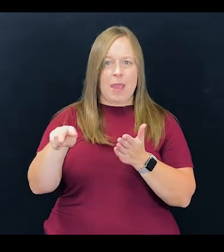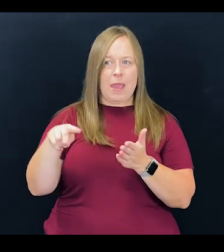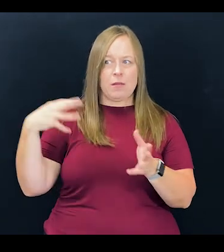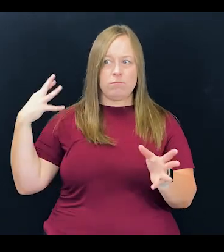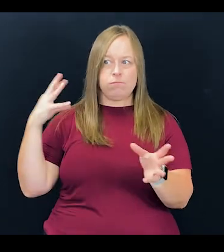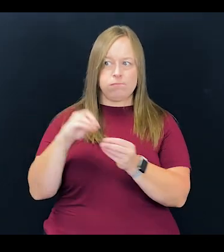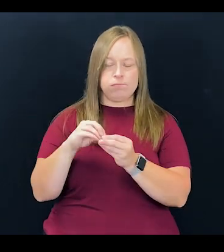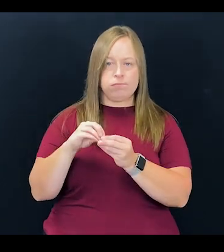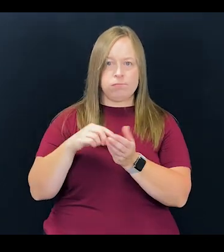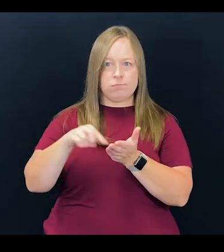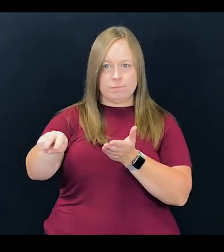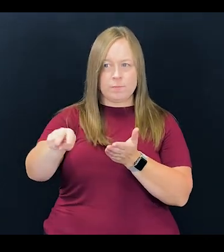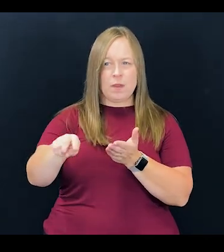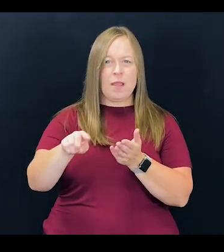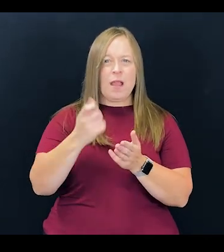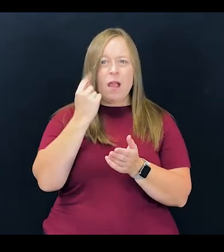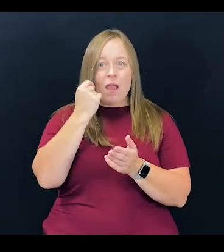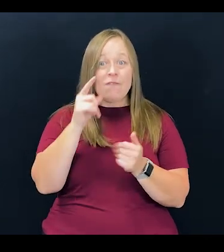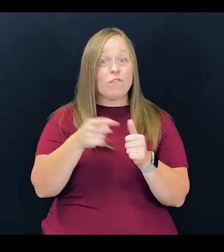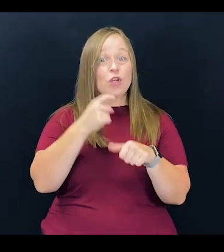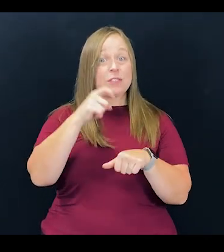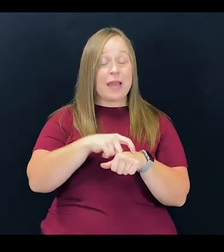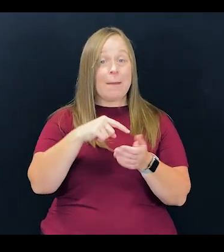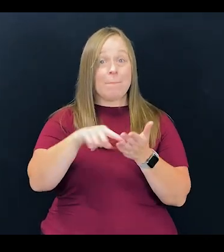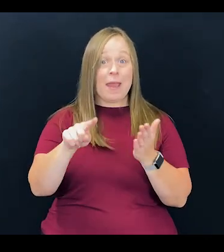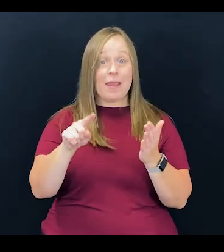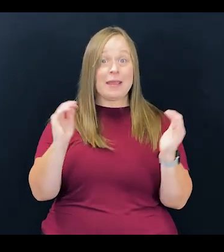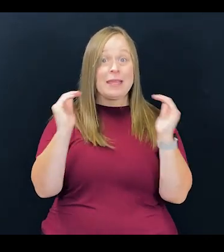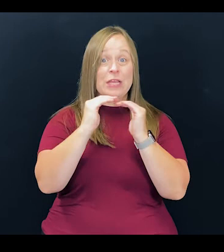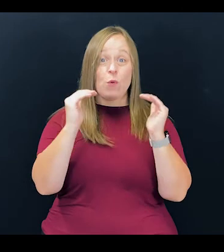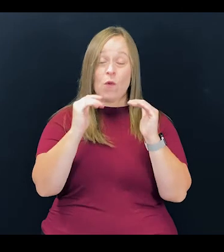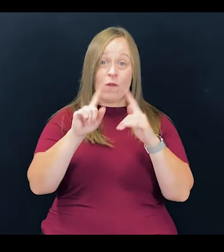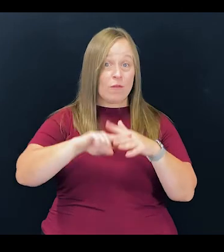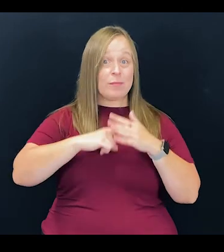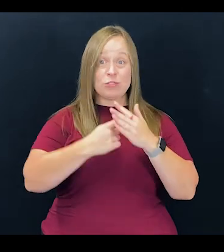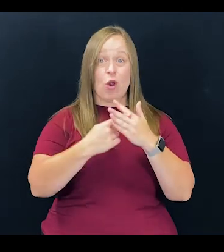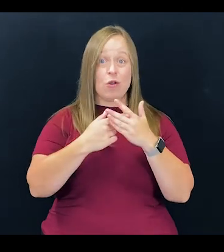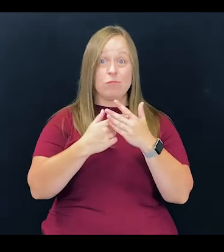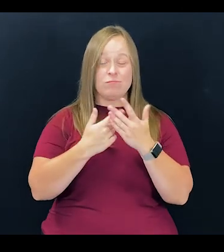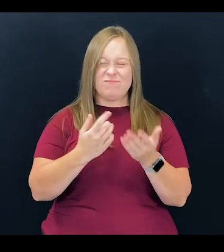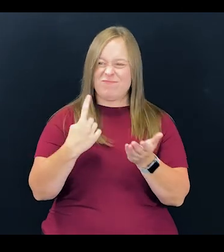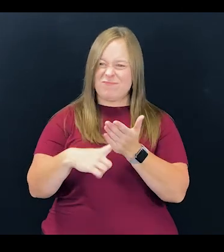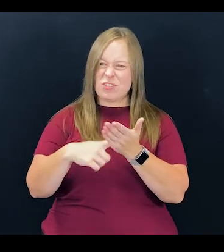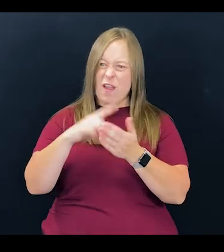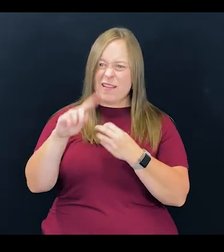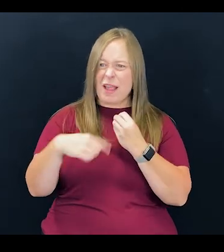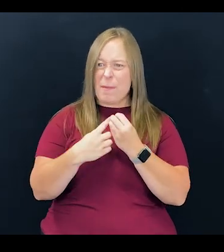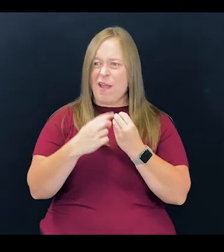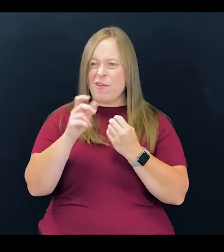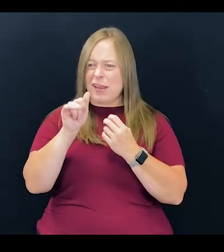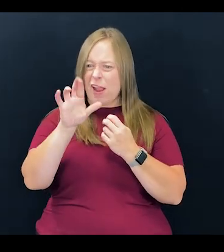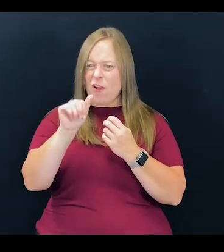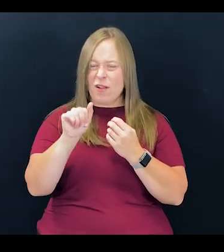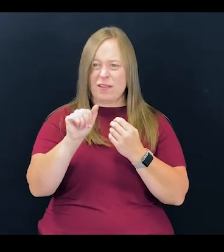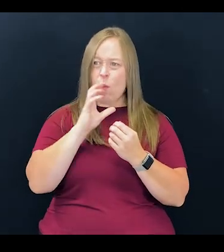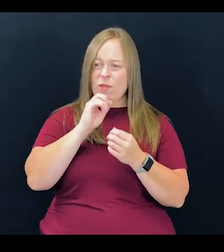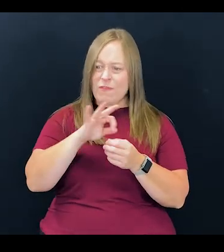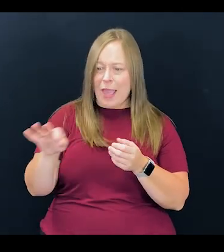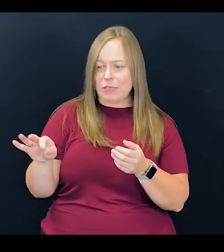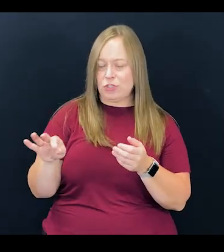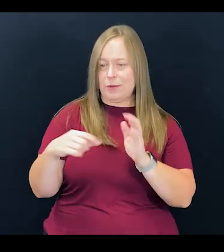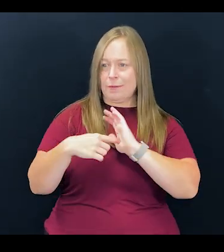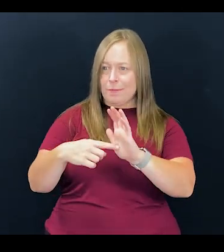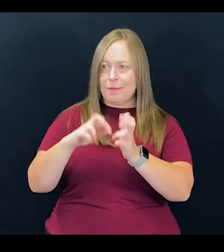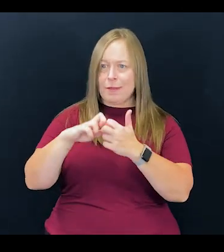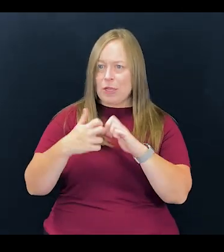were retroactively compensated. However, this is the first time that pay is going to be equal at the start. Erica, let's just talk about this as